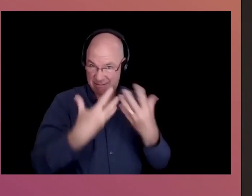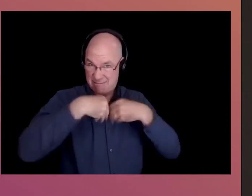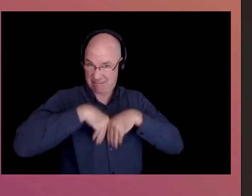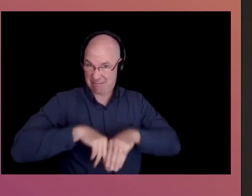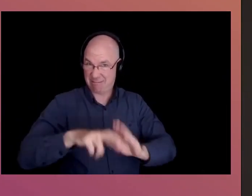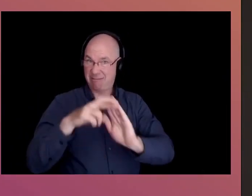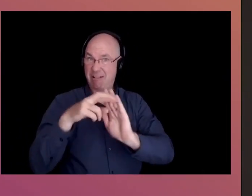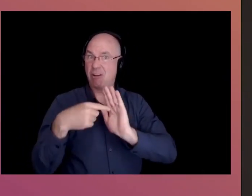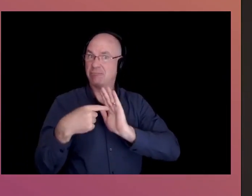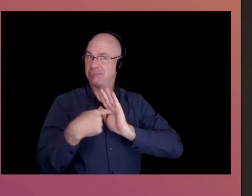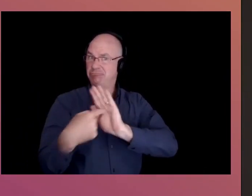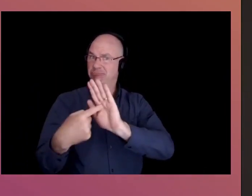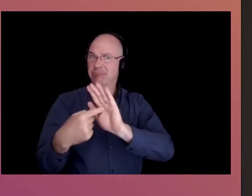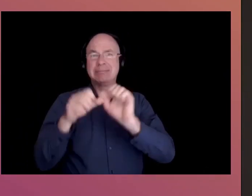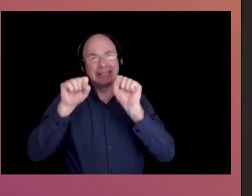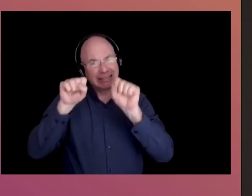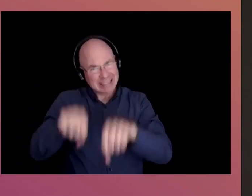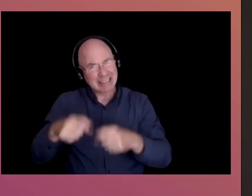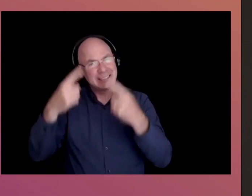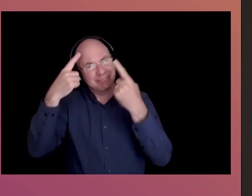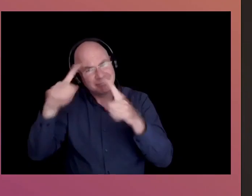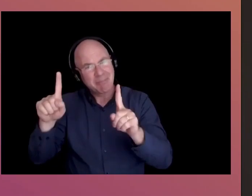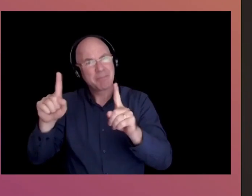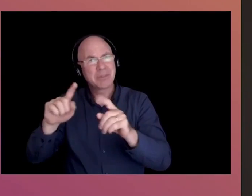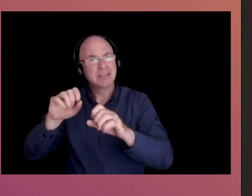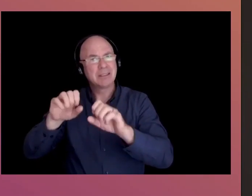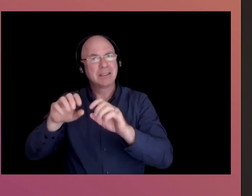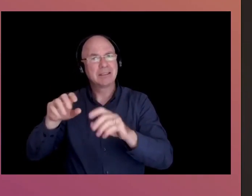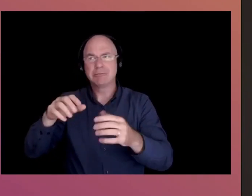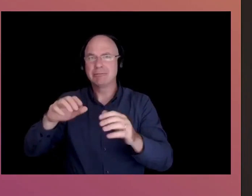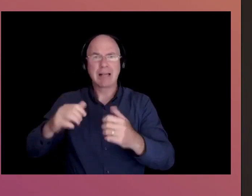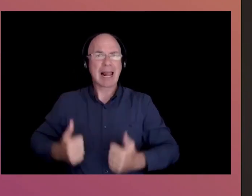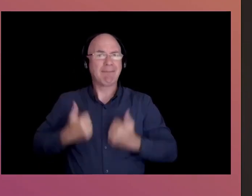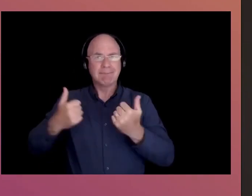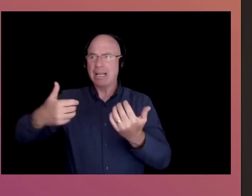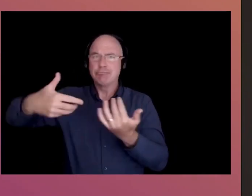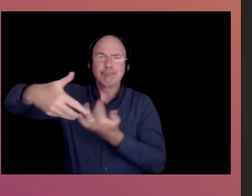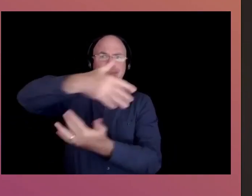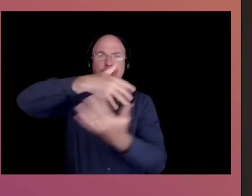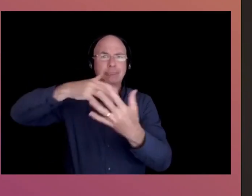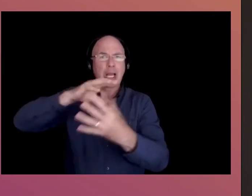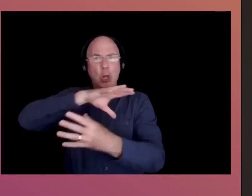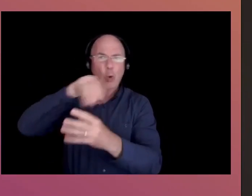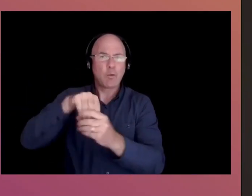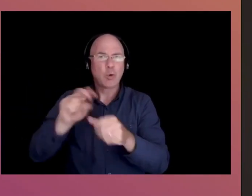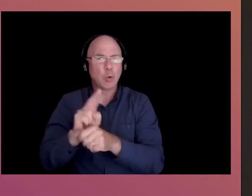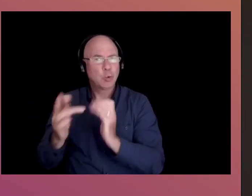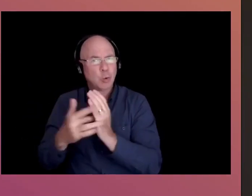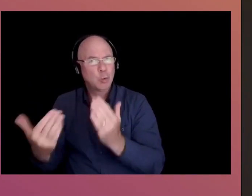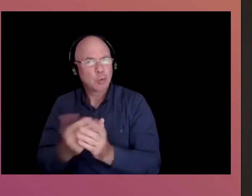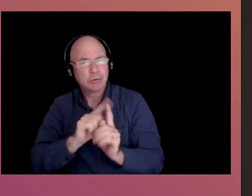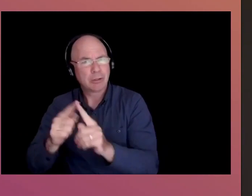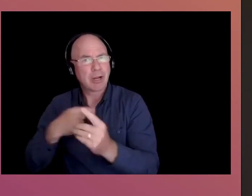achieve an inclusive society using new technologies. I hope to work with you and collaborate with